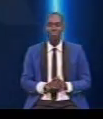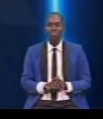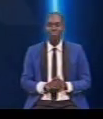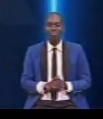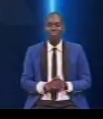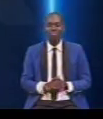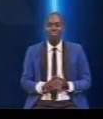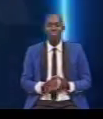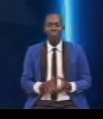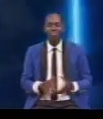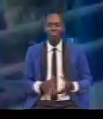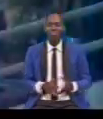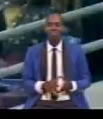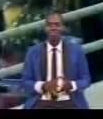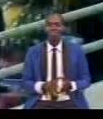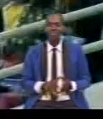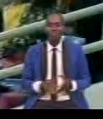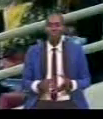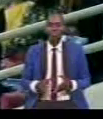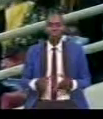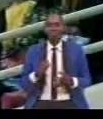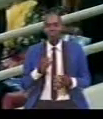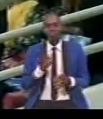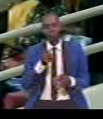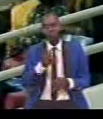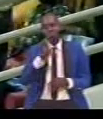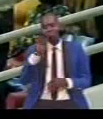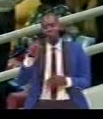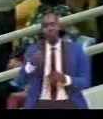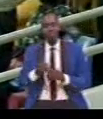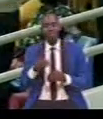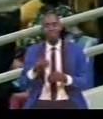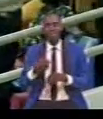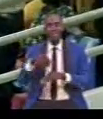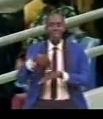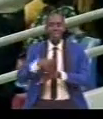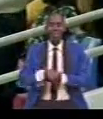Sing with me. Wandering into the night,